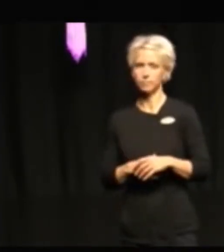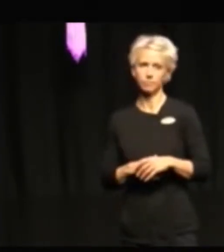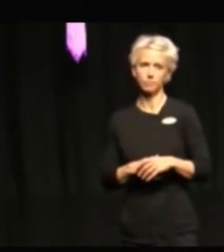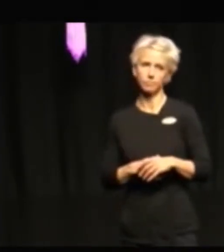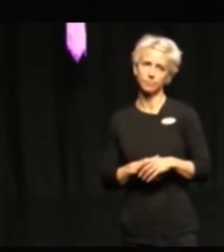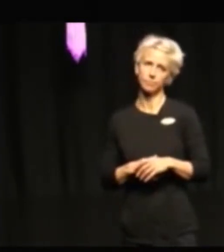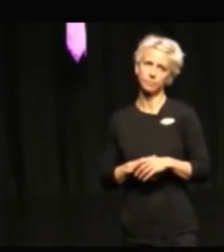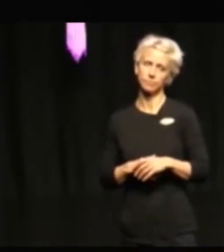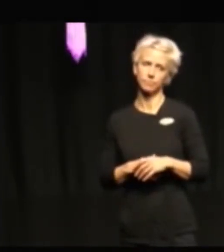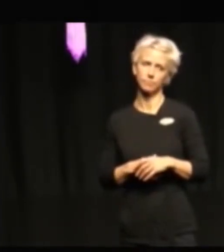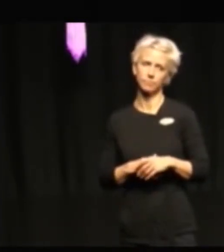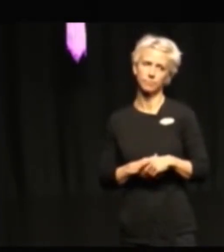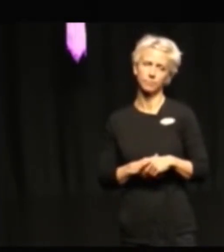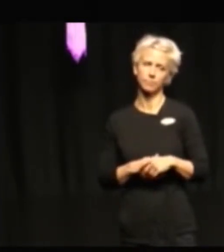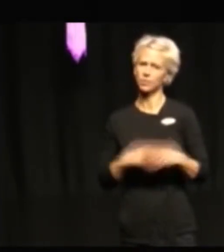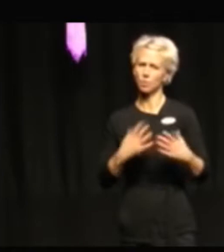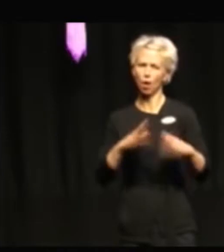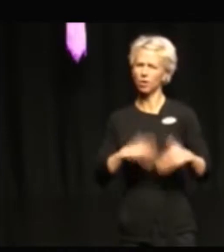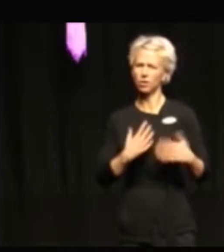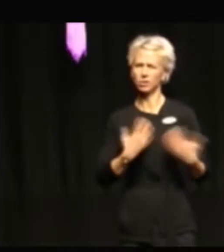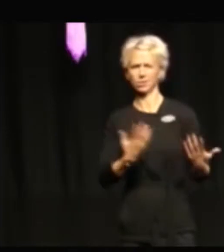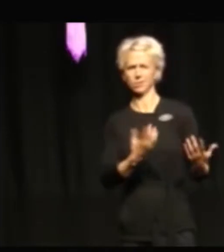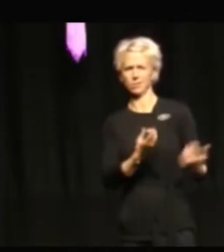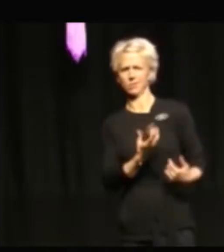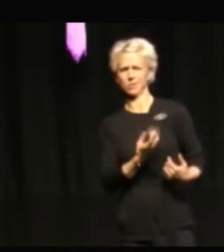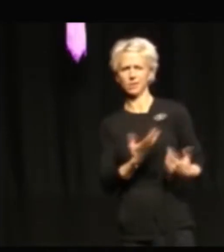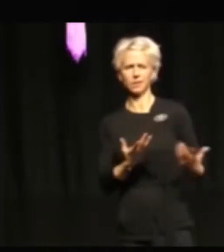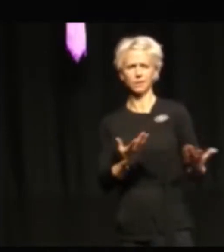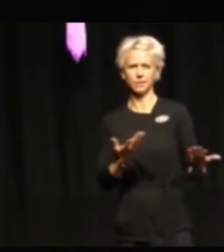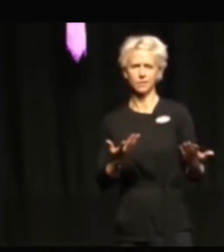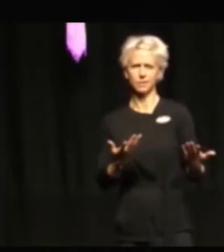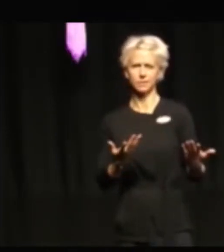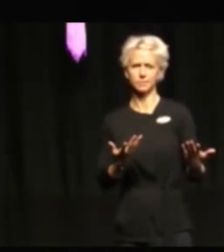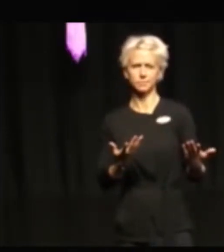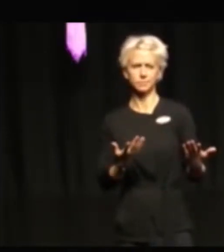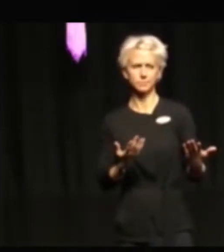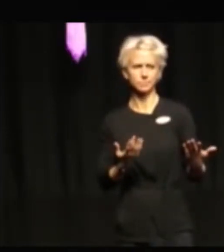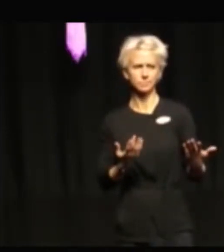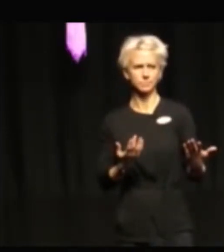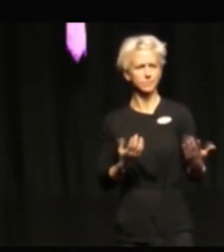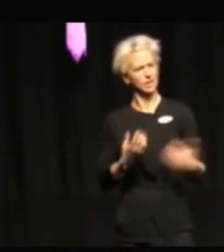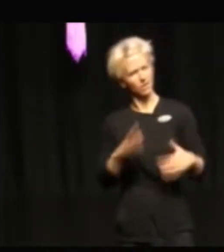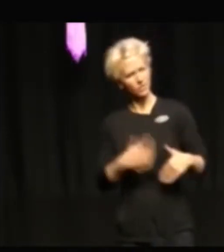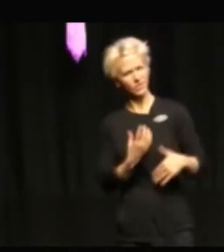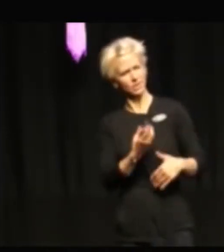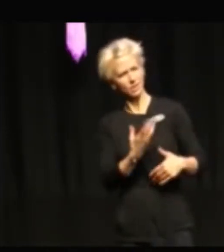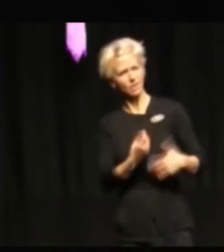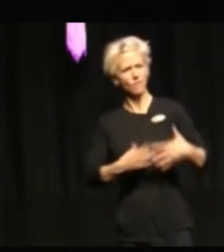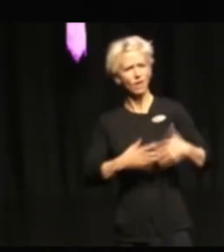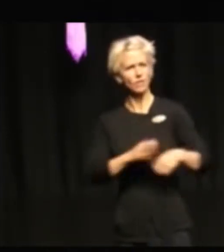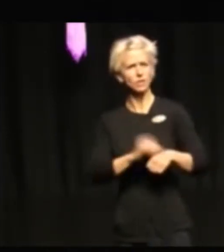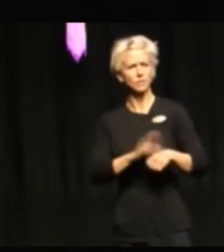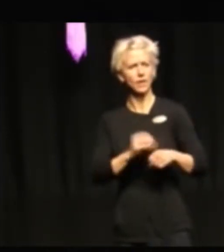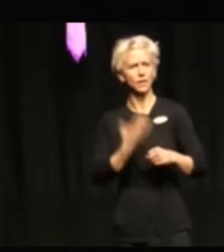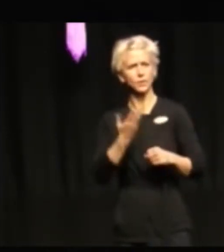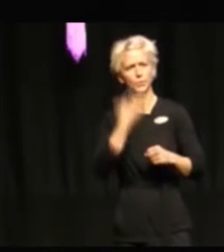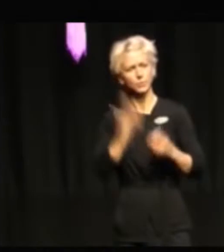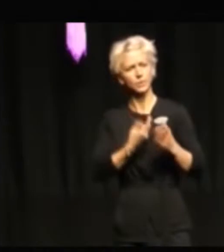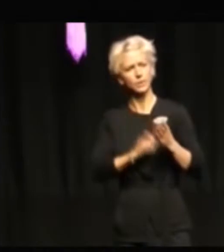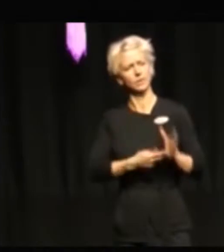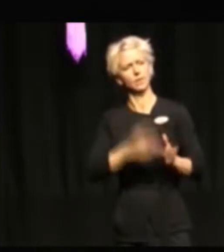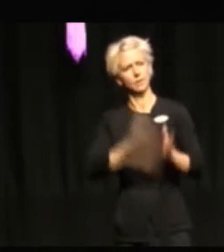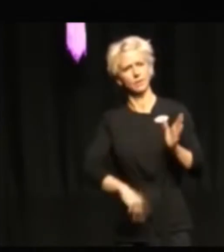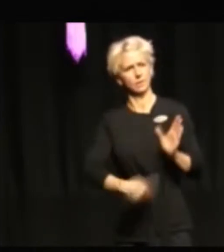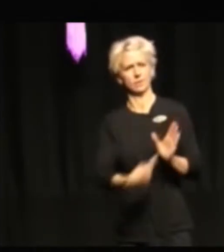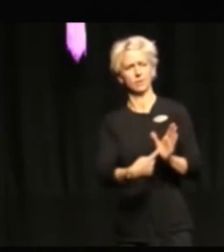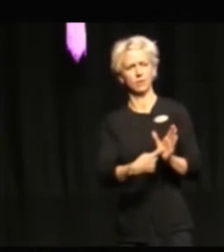they said in the question, this just that Sweden had not yet ratified the optional protocol to the